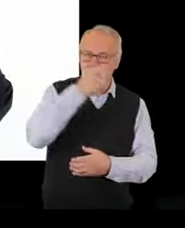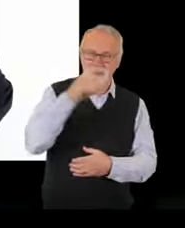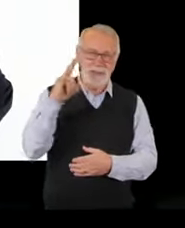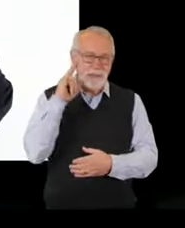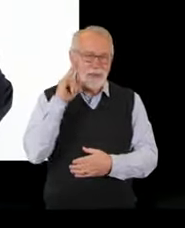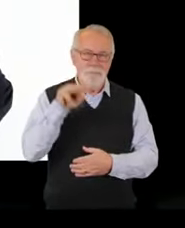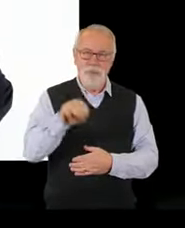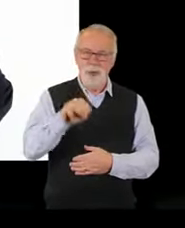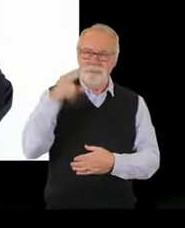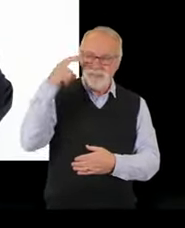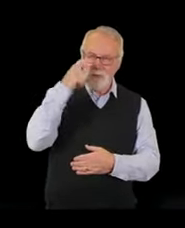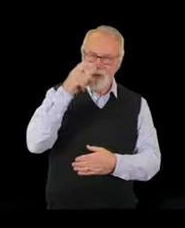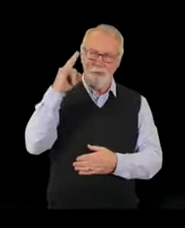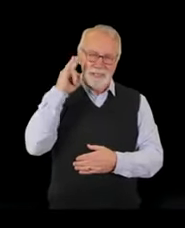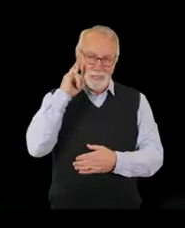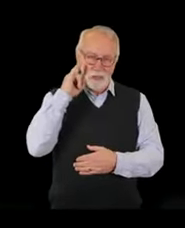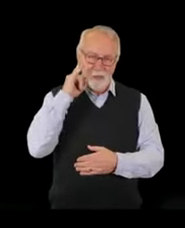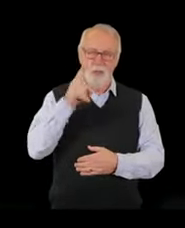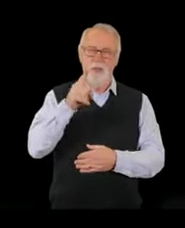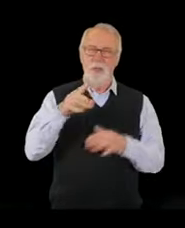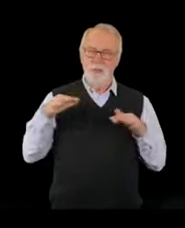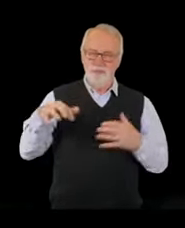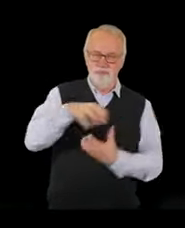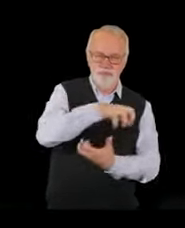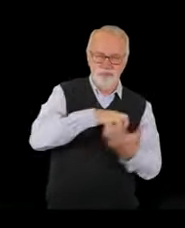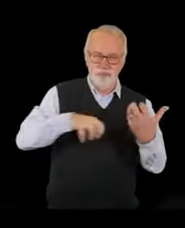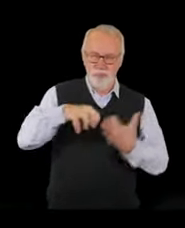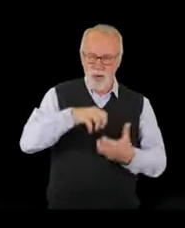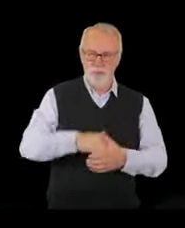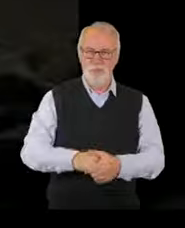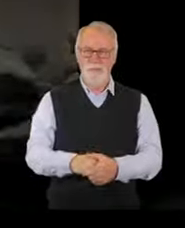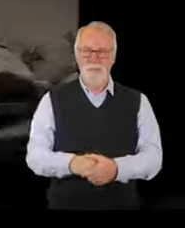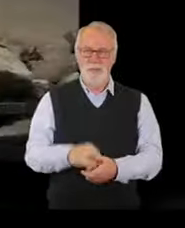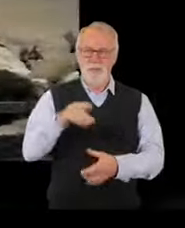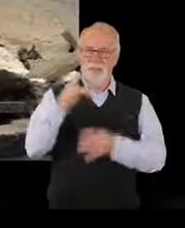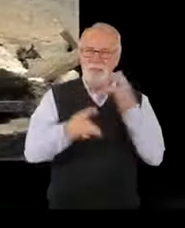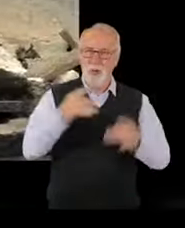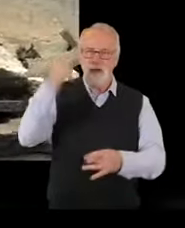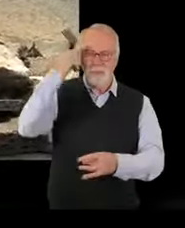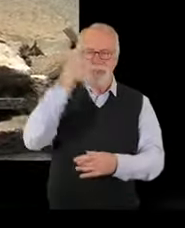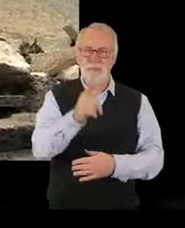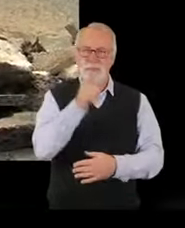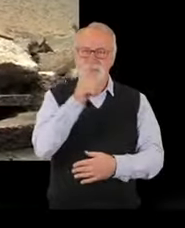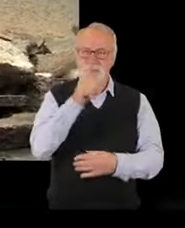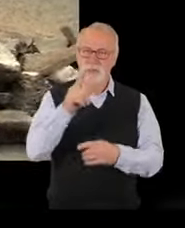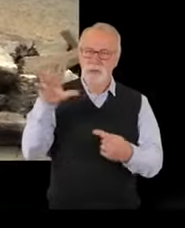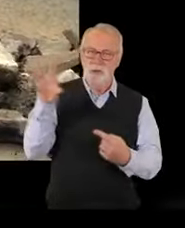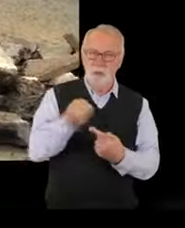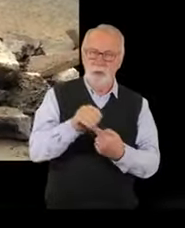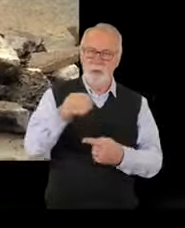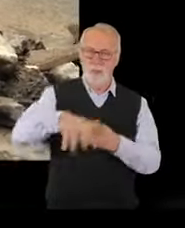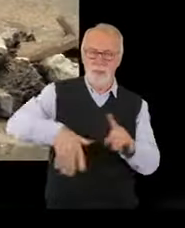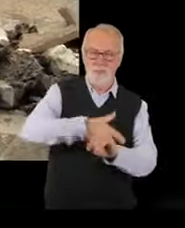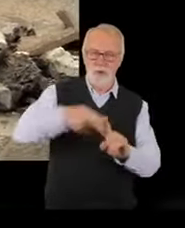background noise very difficult. Noise Induced Hearing Loss. Another common cause of hearing loss is